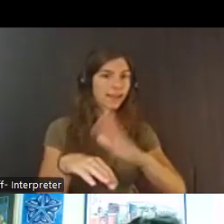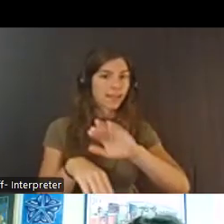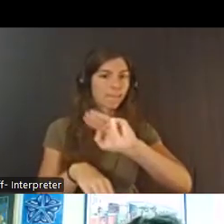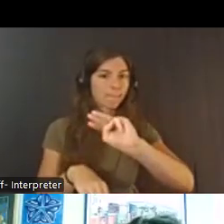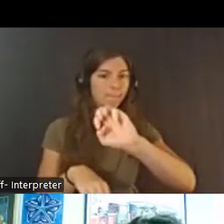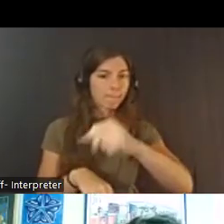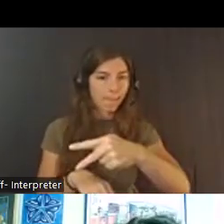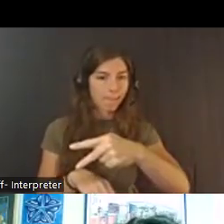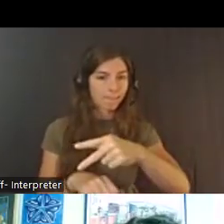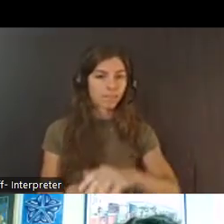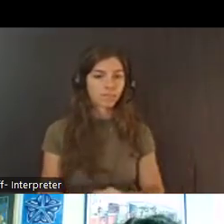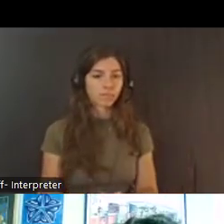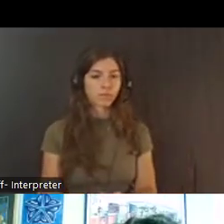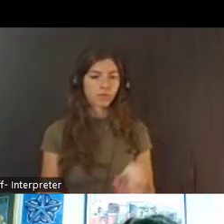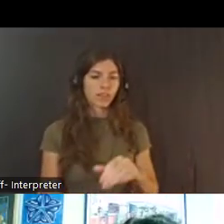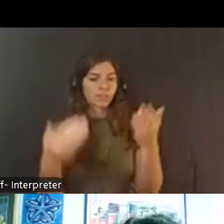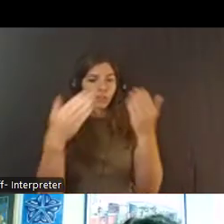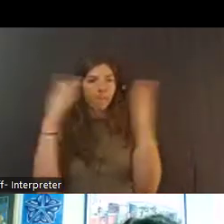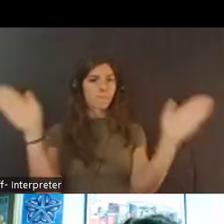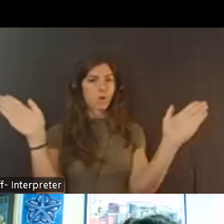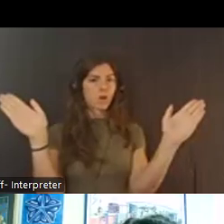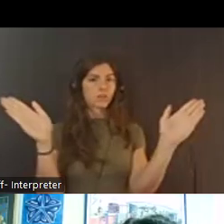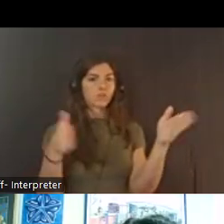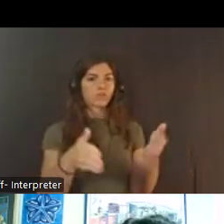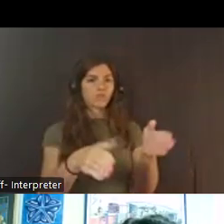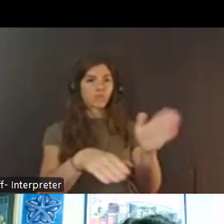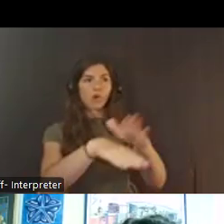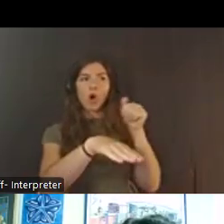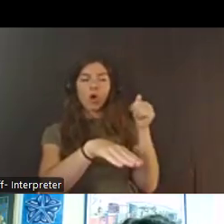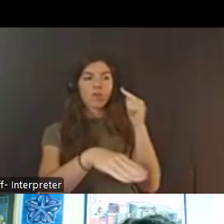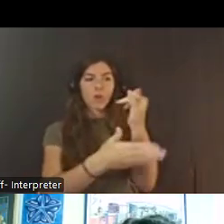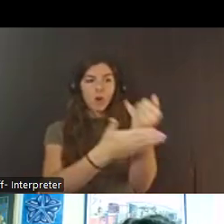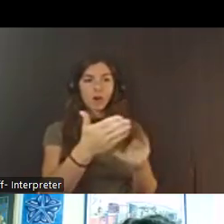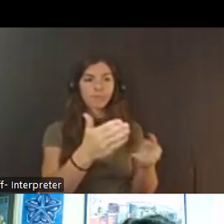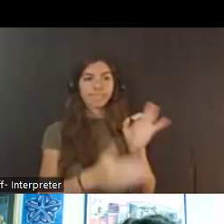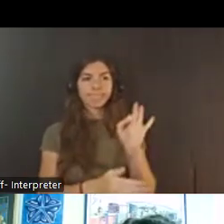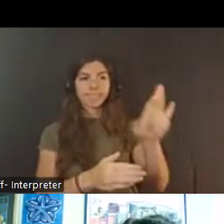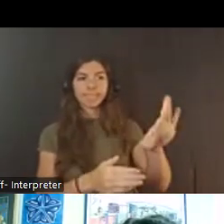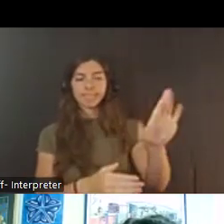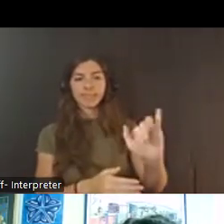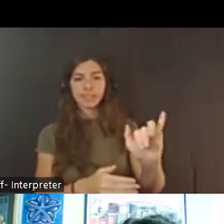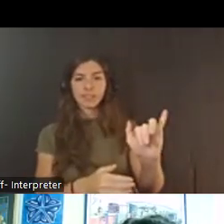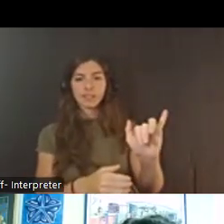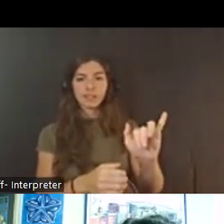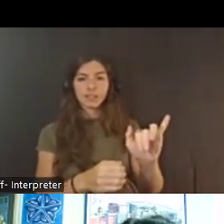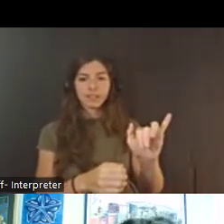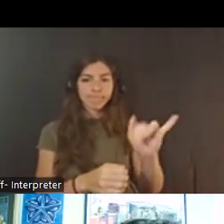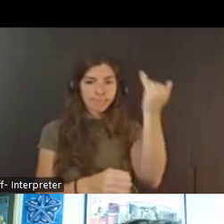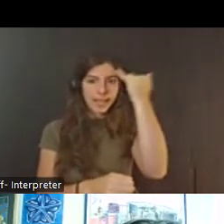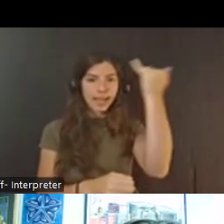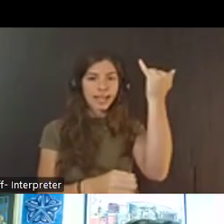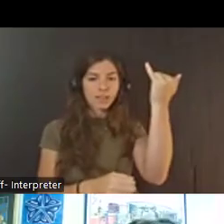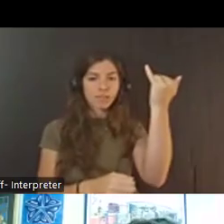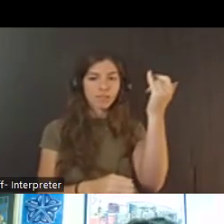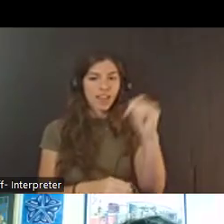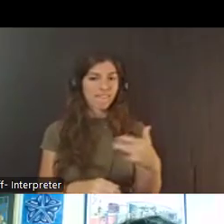that's just like a very broad call for art to throw out there as a sort of a straw man idea. Does that